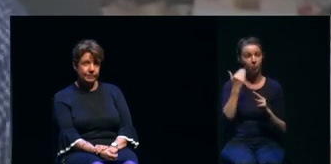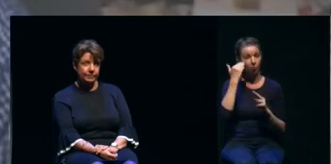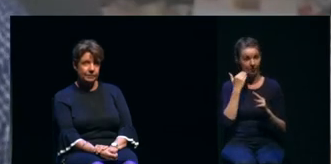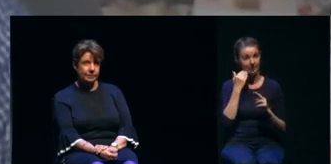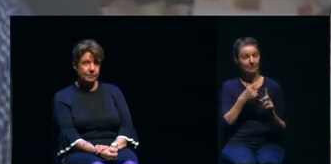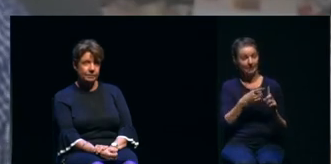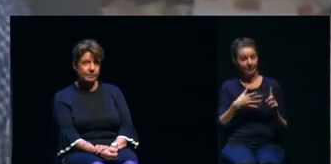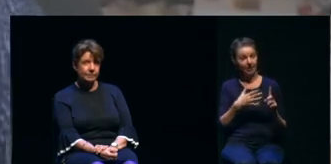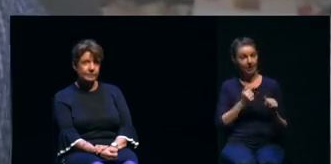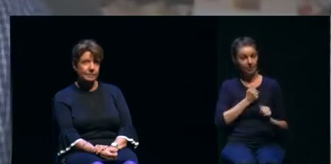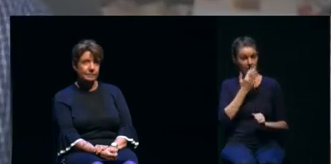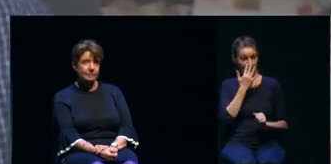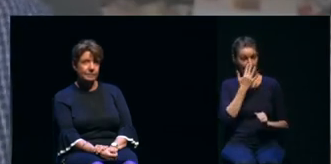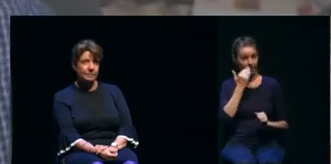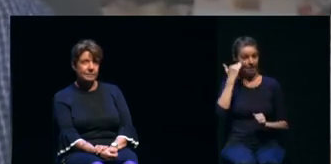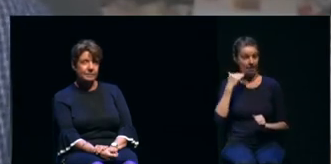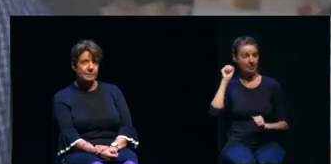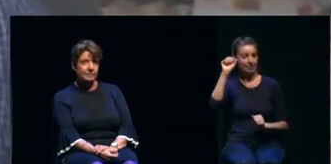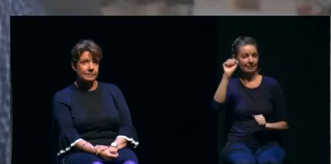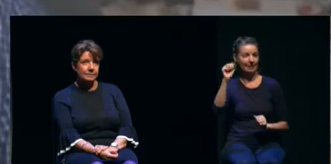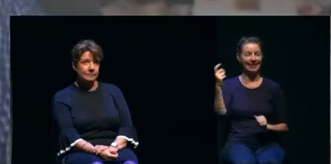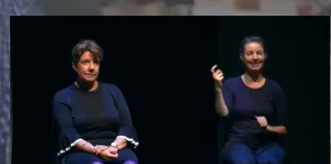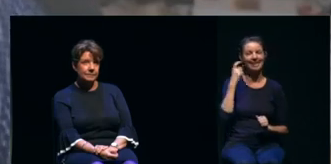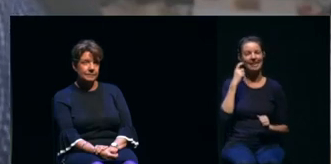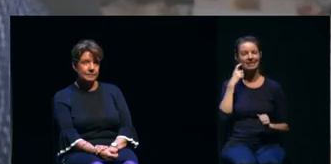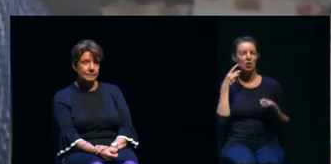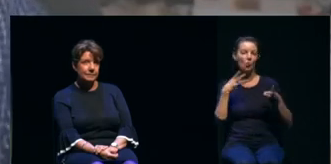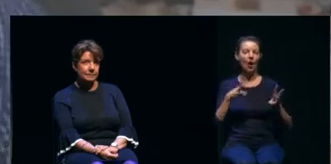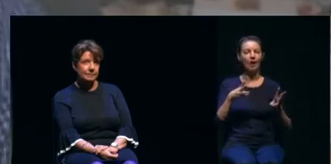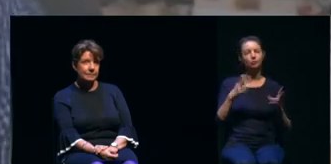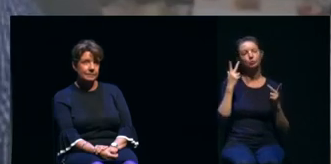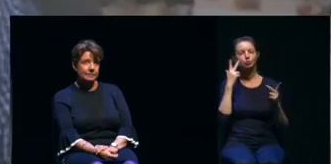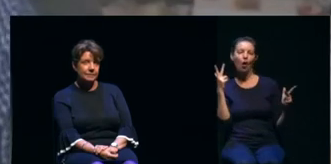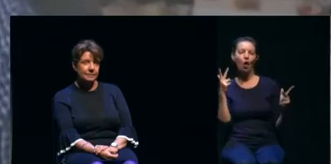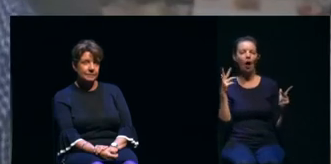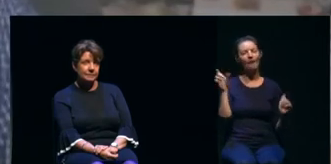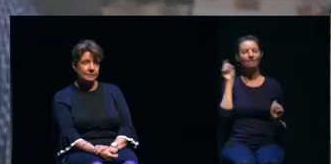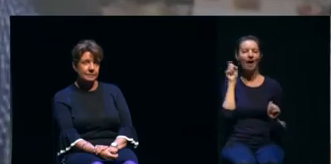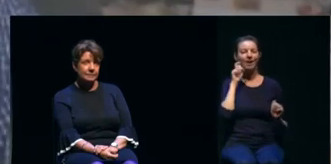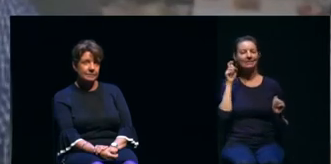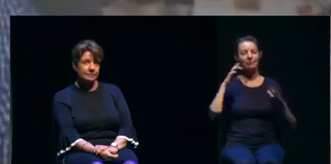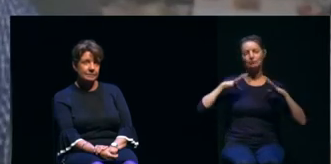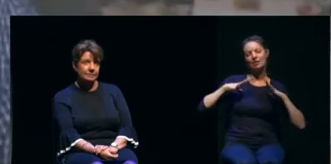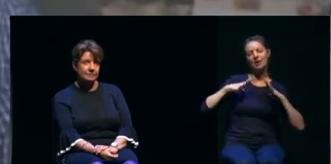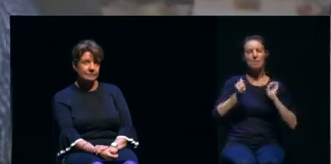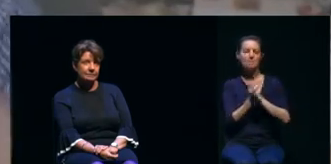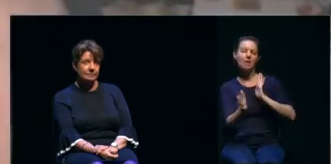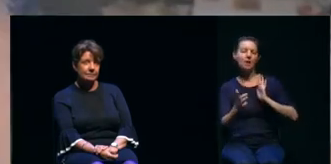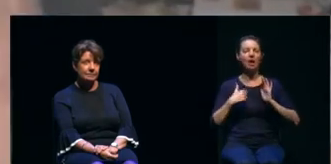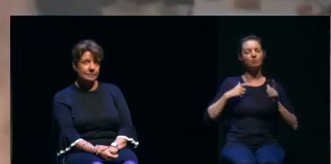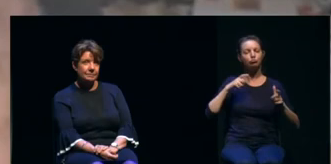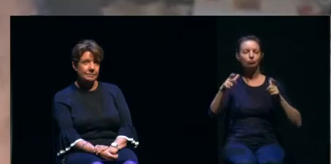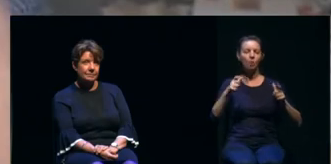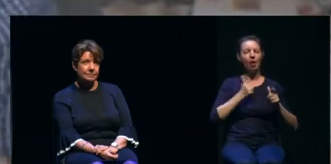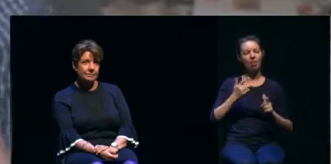sort of, like, my generation of feminists is it's such an easy token of freedom and kind of fun and kind of I'm in control of my life. Like, you know, in